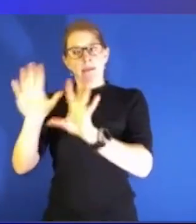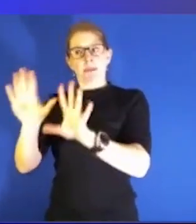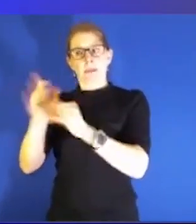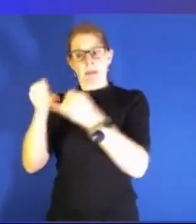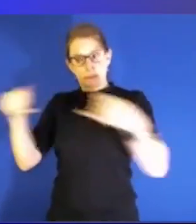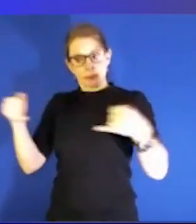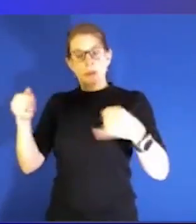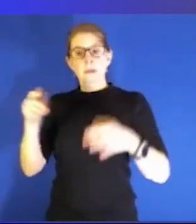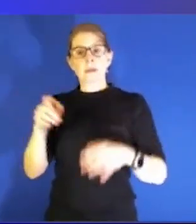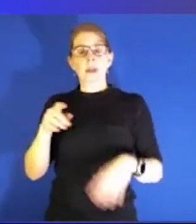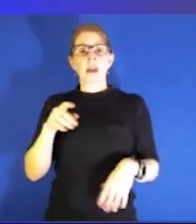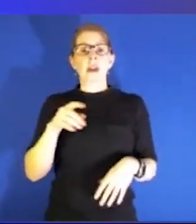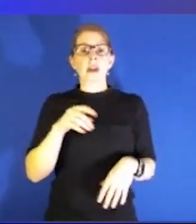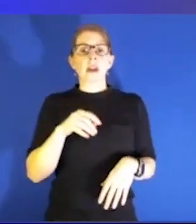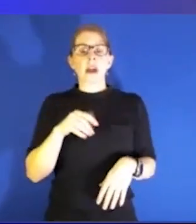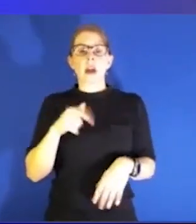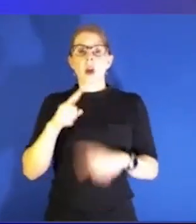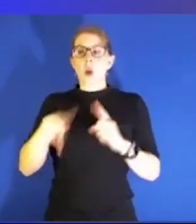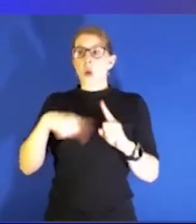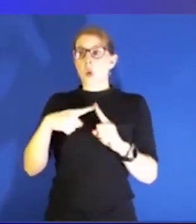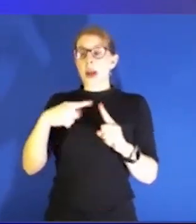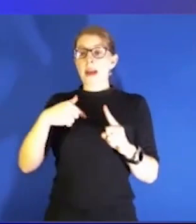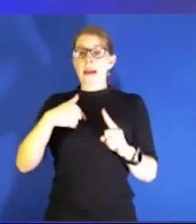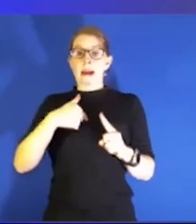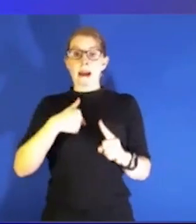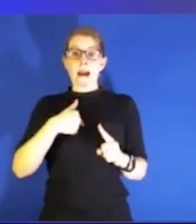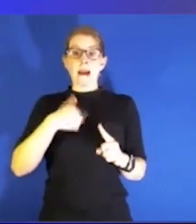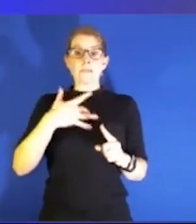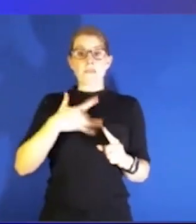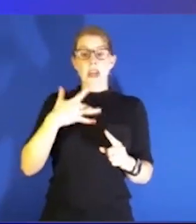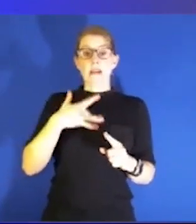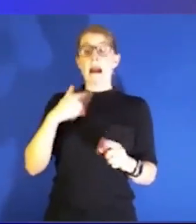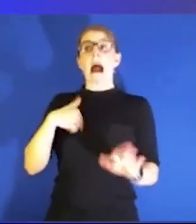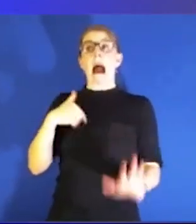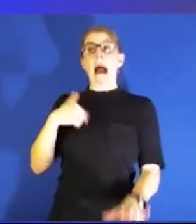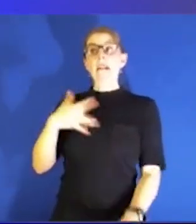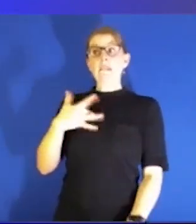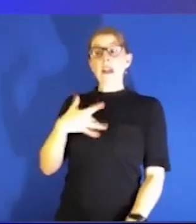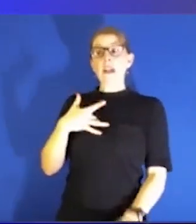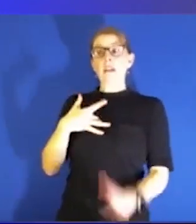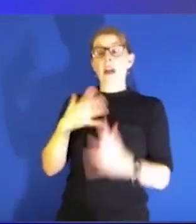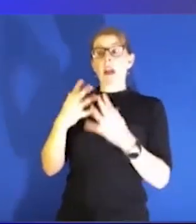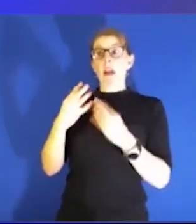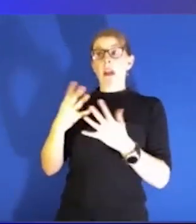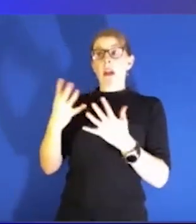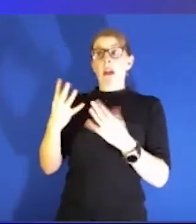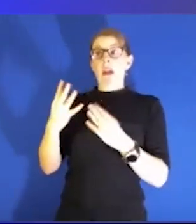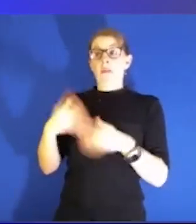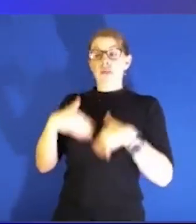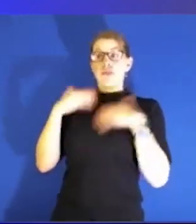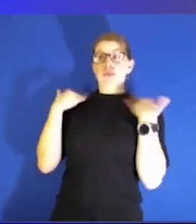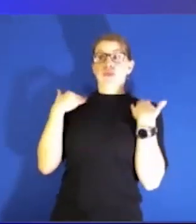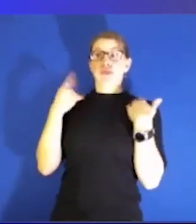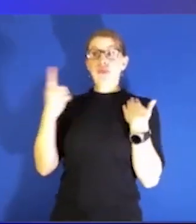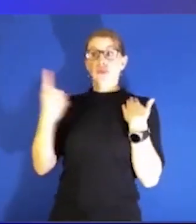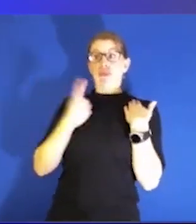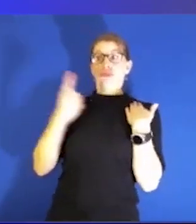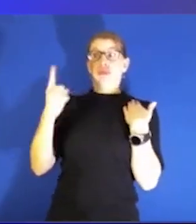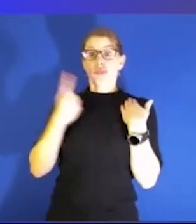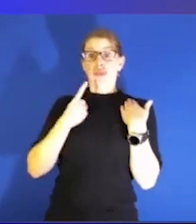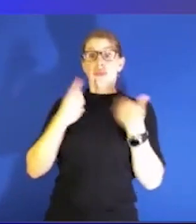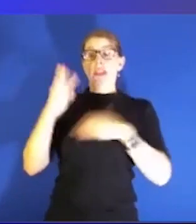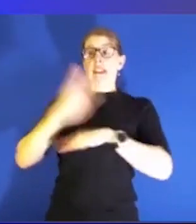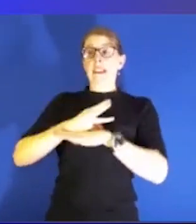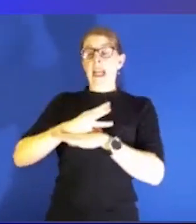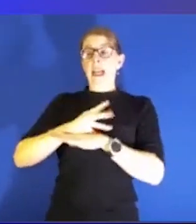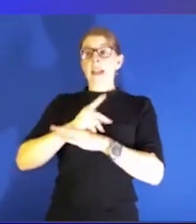I feel when you and I want, right? So I feel smothered when you come over 6 days in a row for 12 hours a day, and I